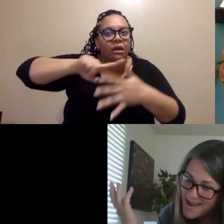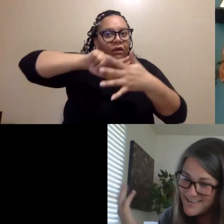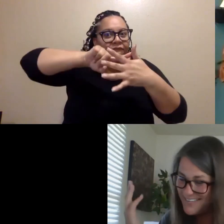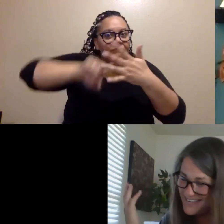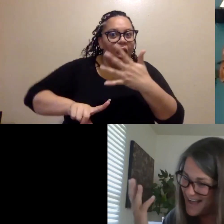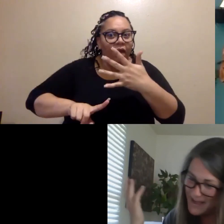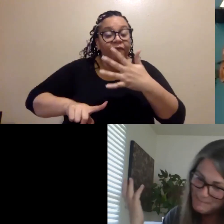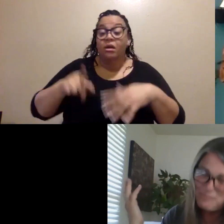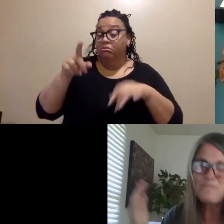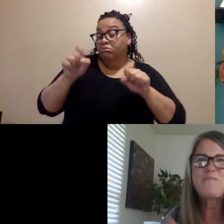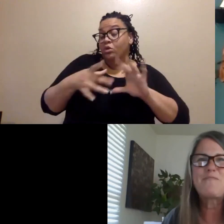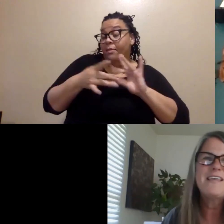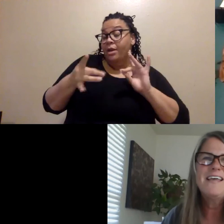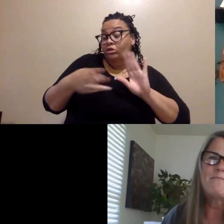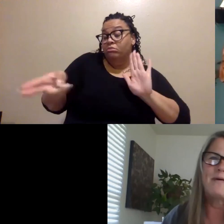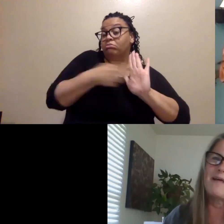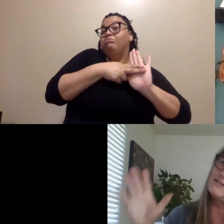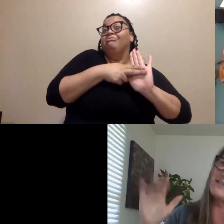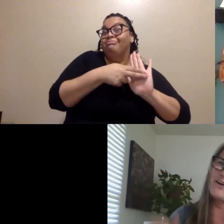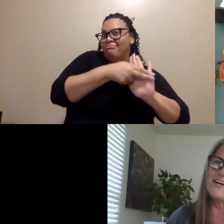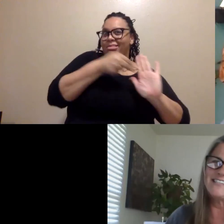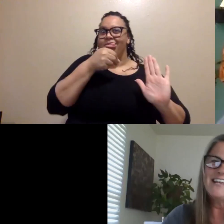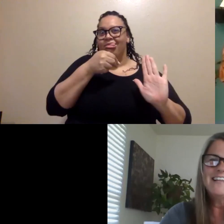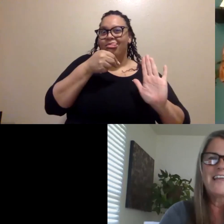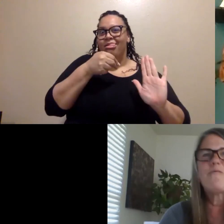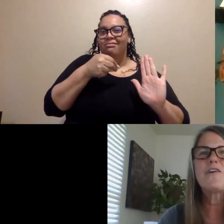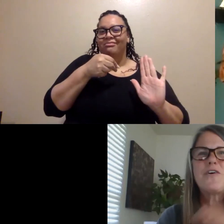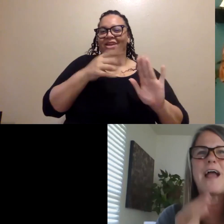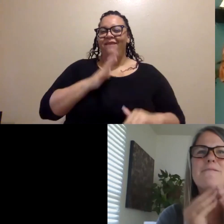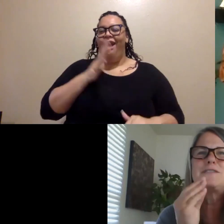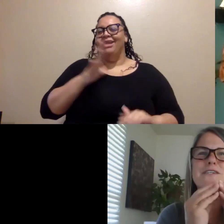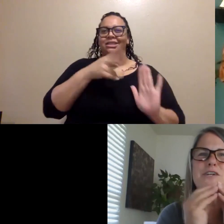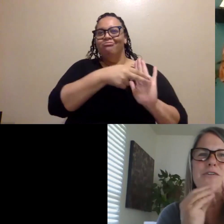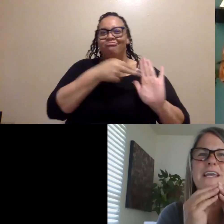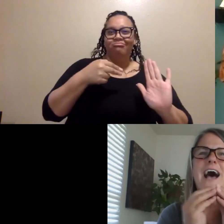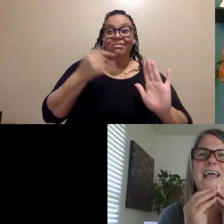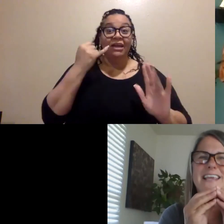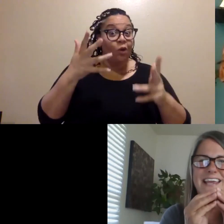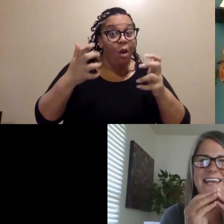if you want, but I'm just curious, like, what are